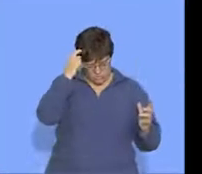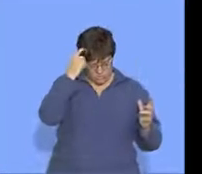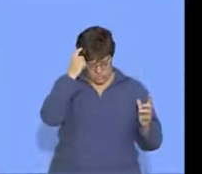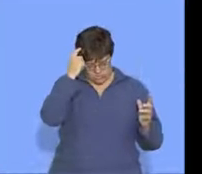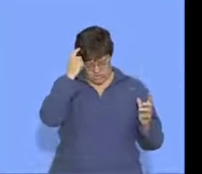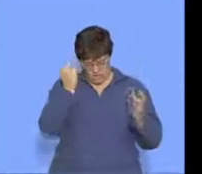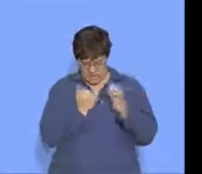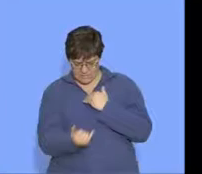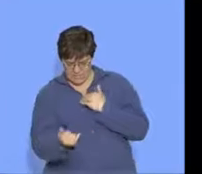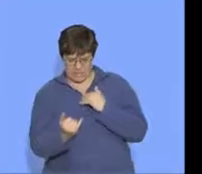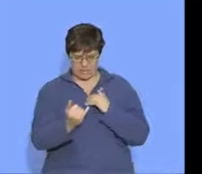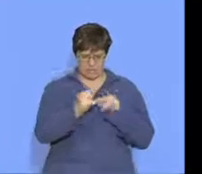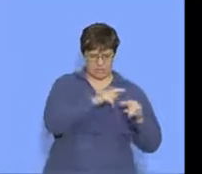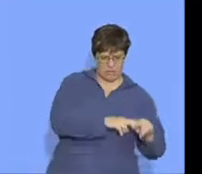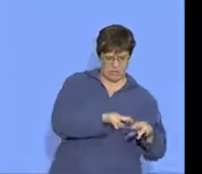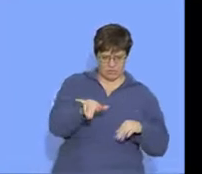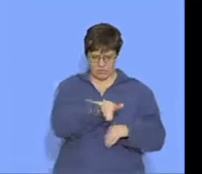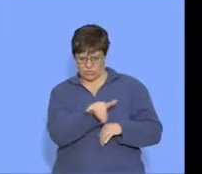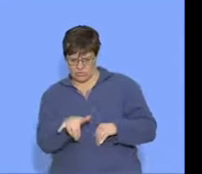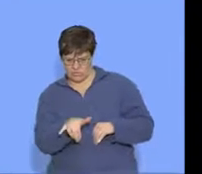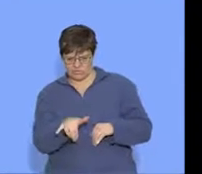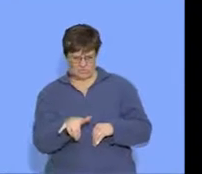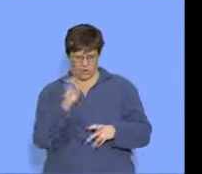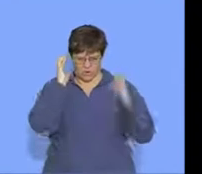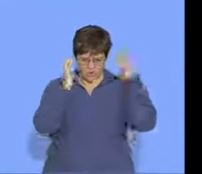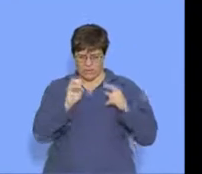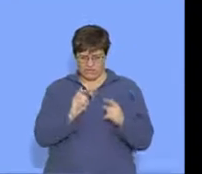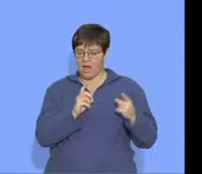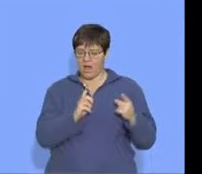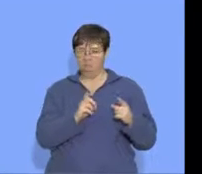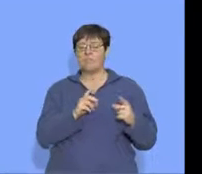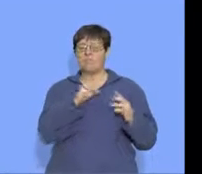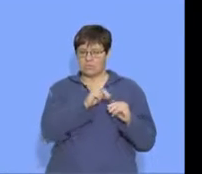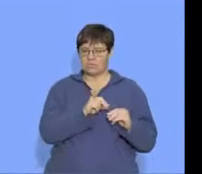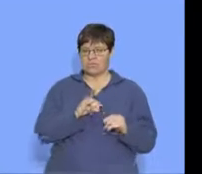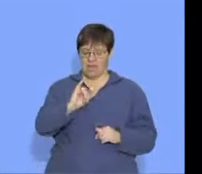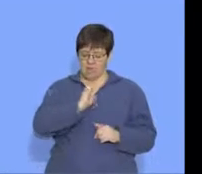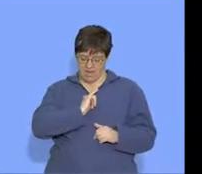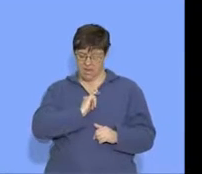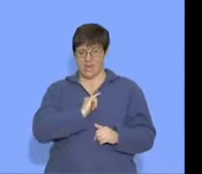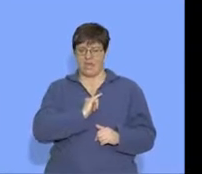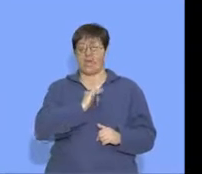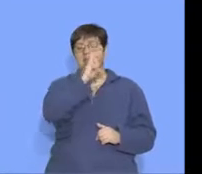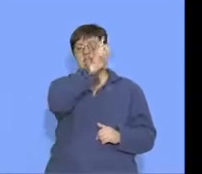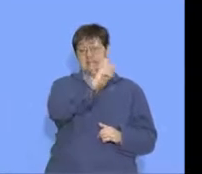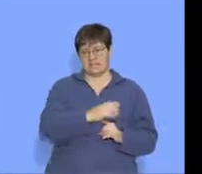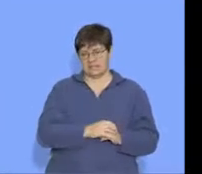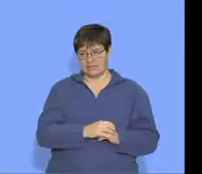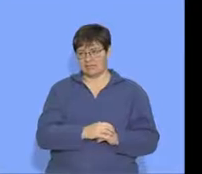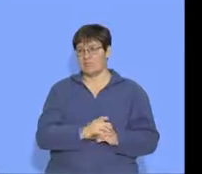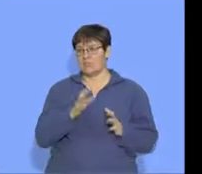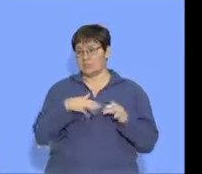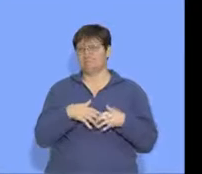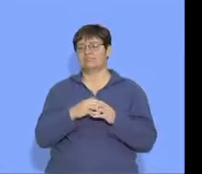these axes represents the independent and dependent variable, write down the capital letter I, and that should help you to establish